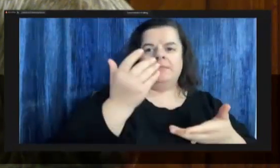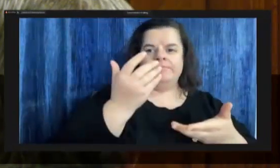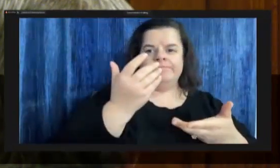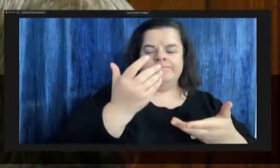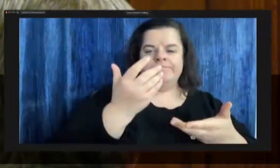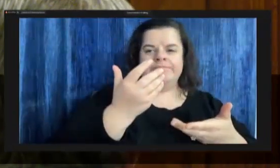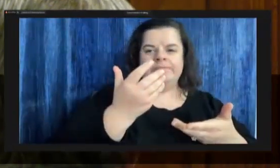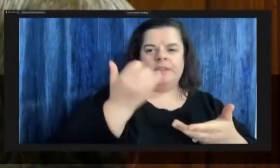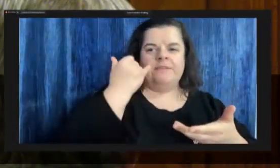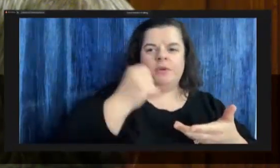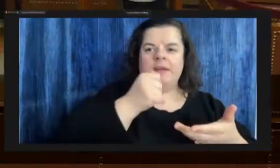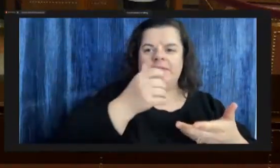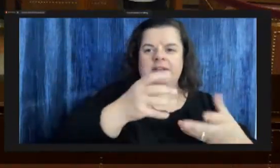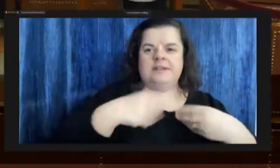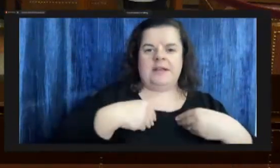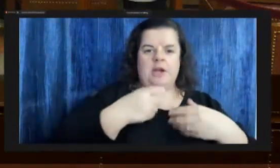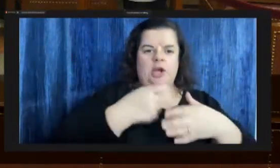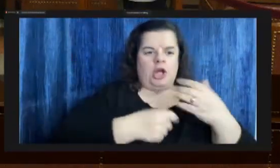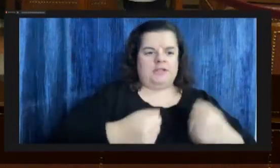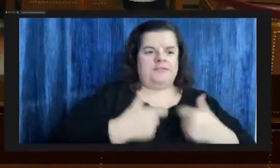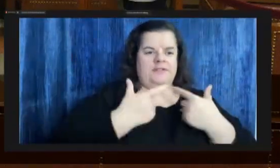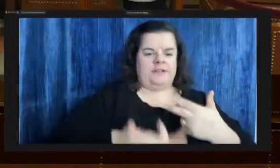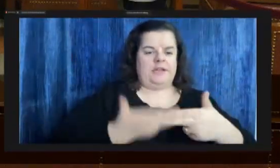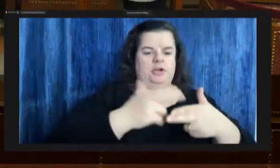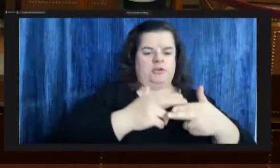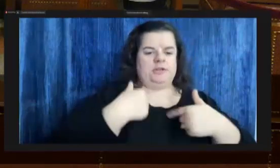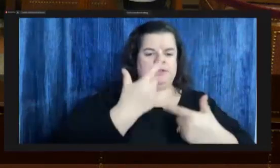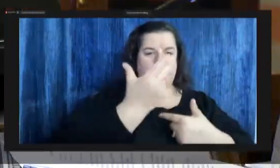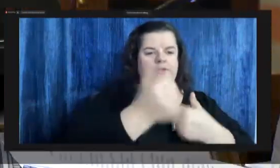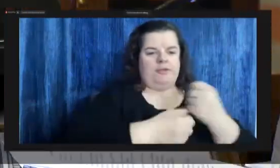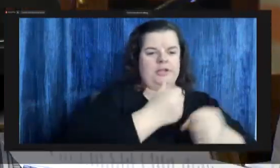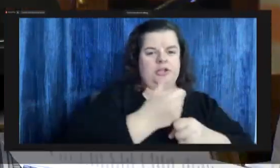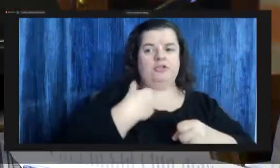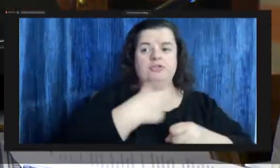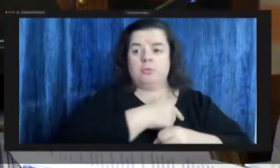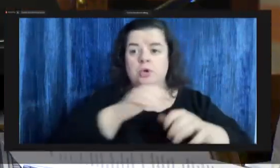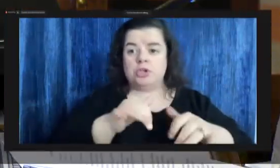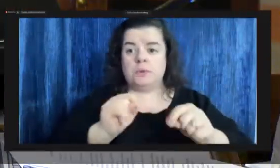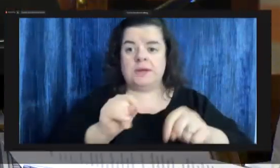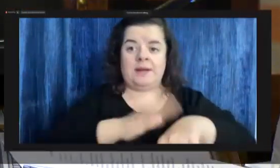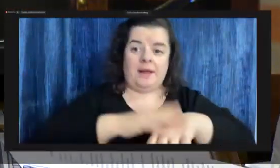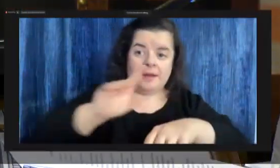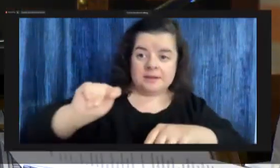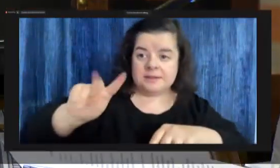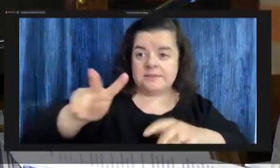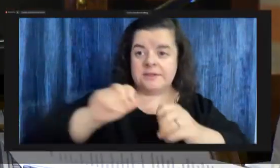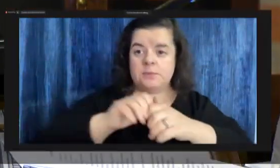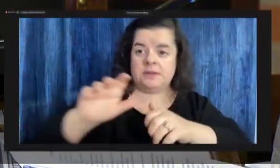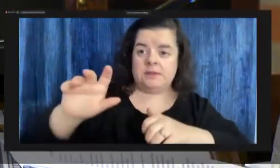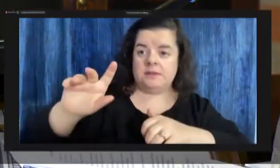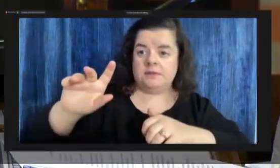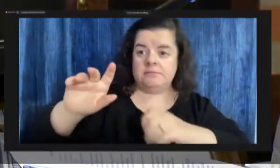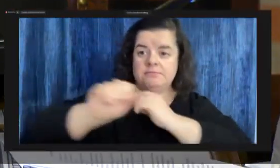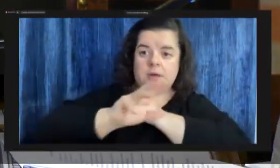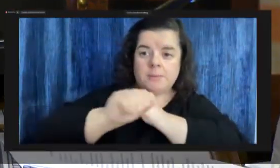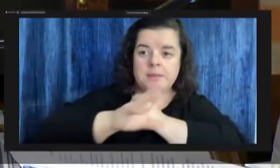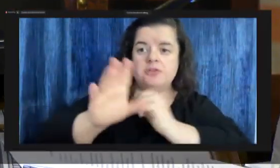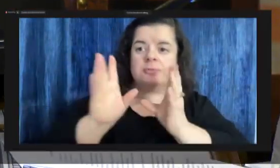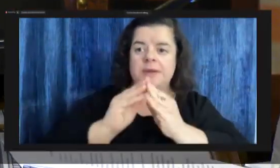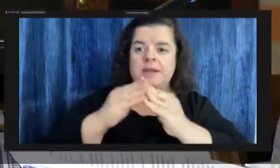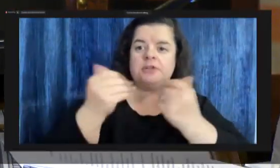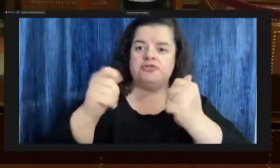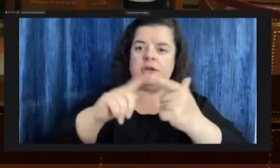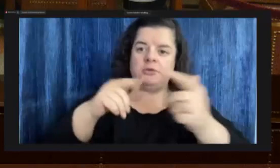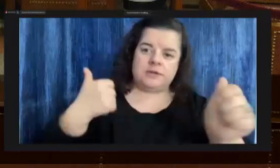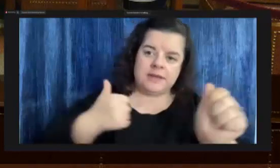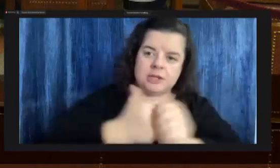13 years. And this time we're doing it, unlike other people, we're doing it on TV with televised meetings and talking about it. Trying to catch up. So, I mean, I